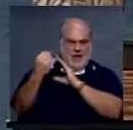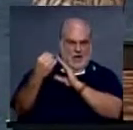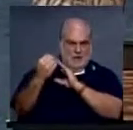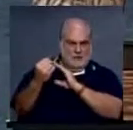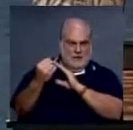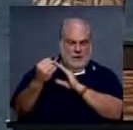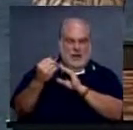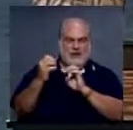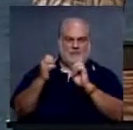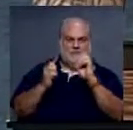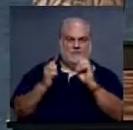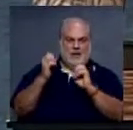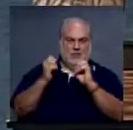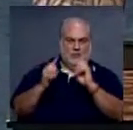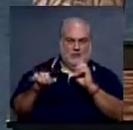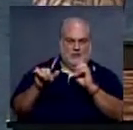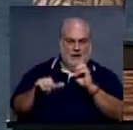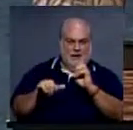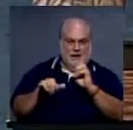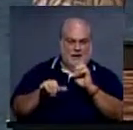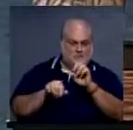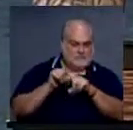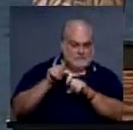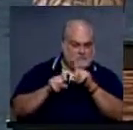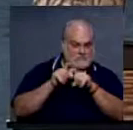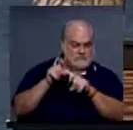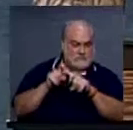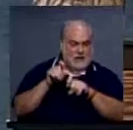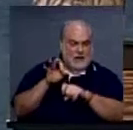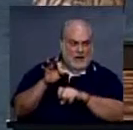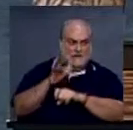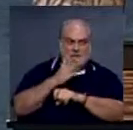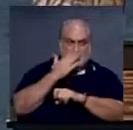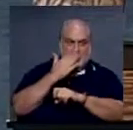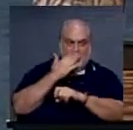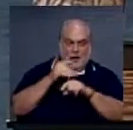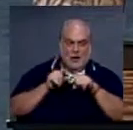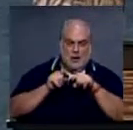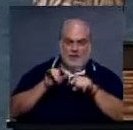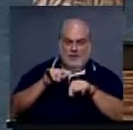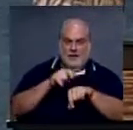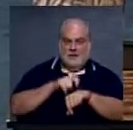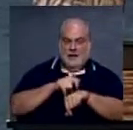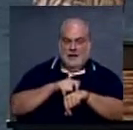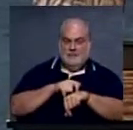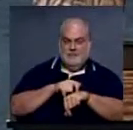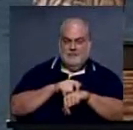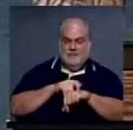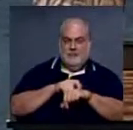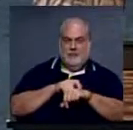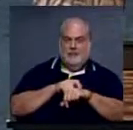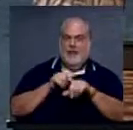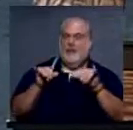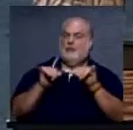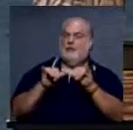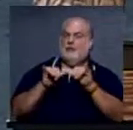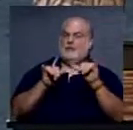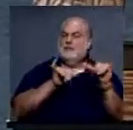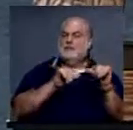we evaluated. Also inquire about complaints due to smell whenever we were there. Lastly, measure the same sound